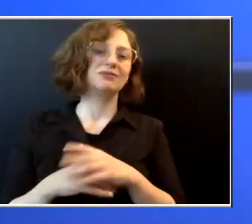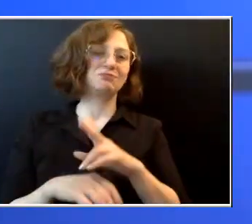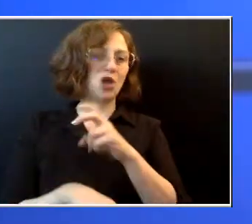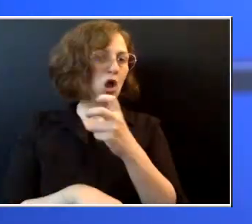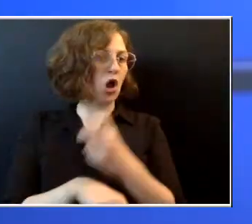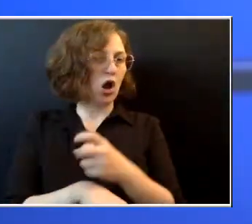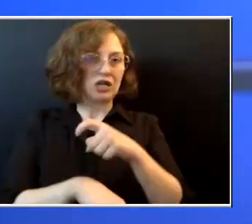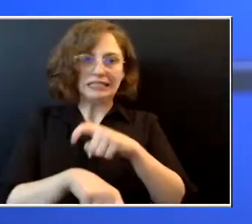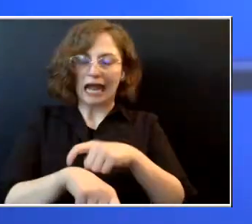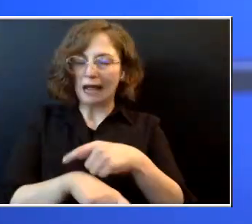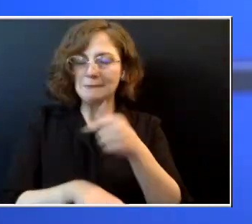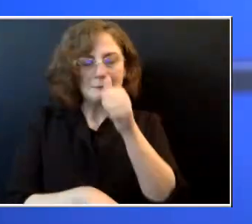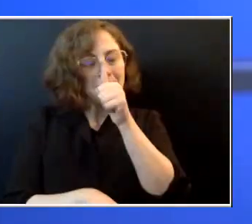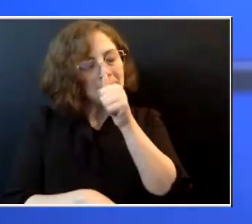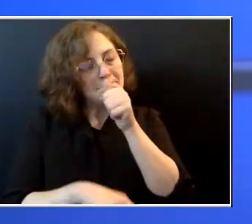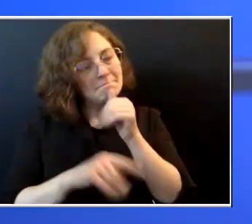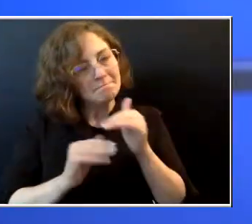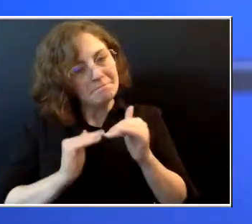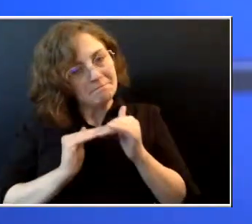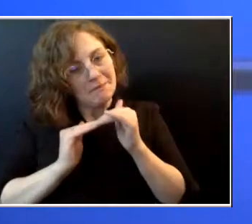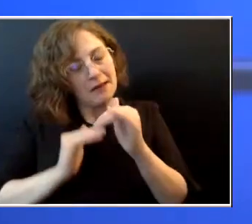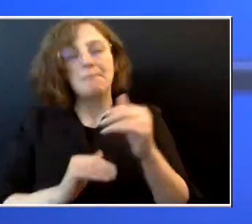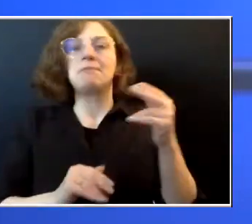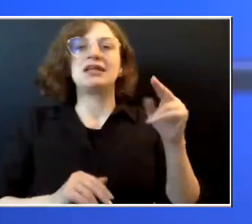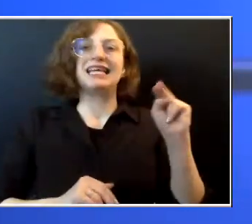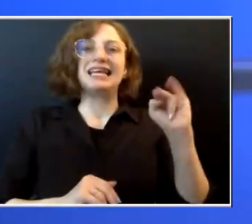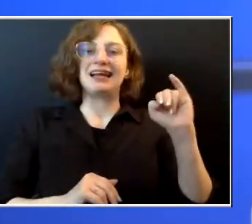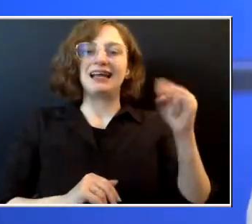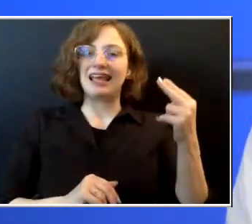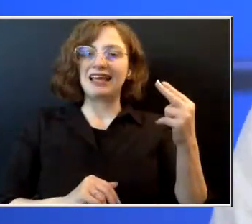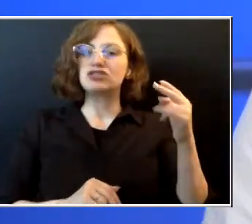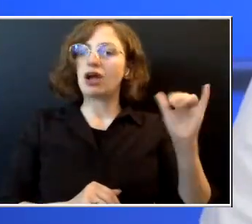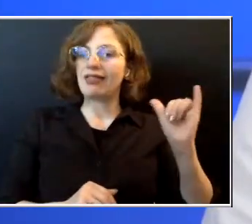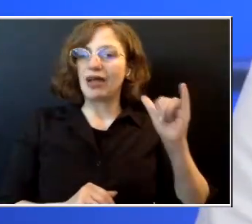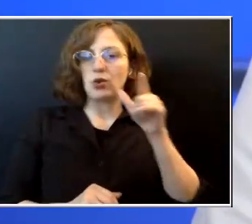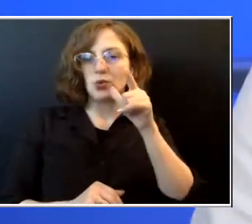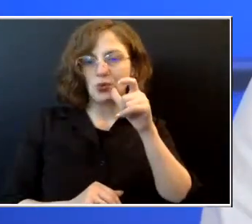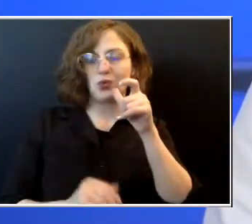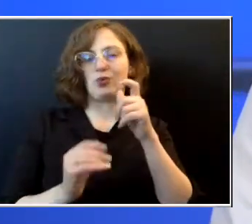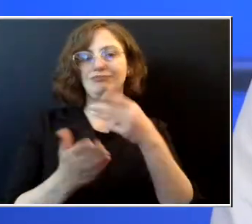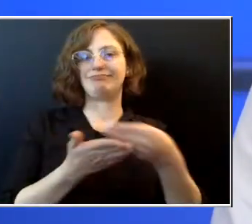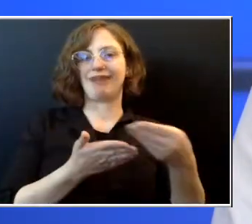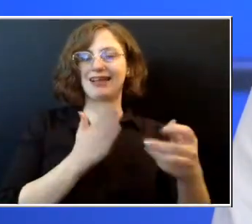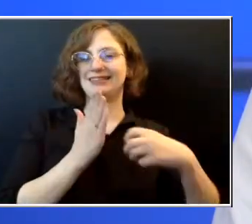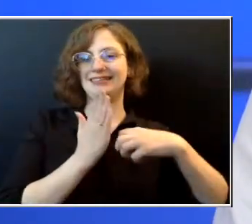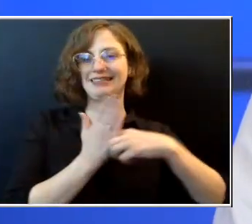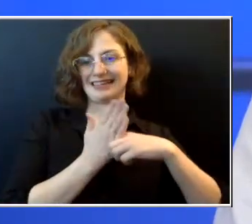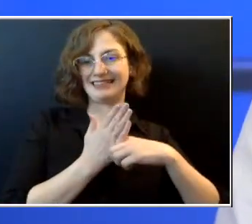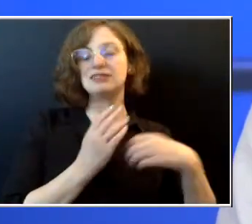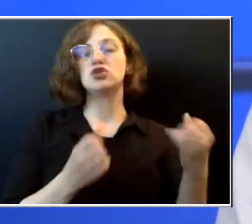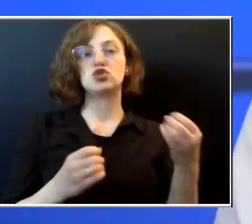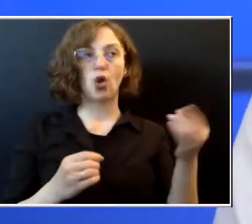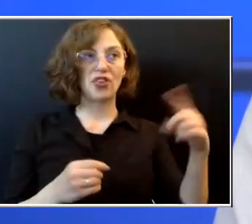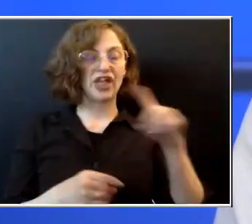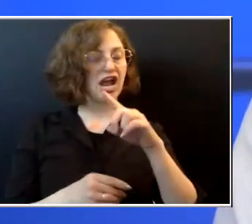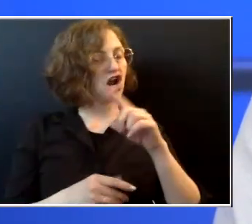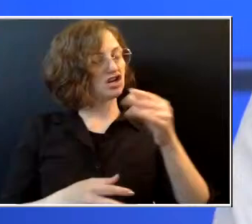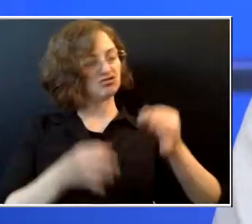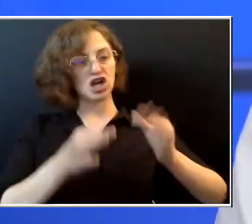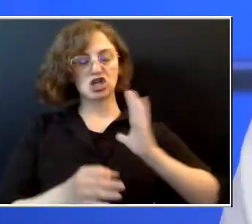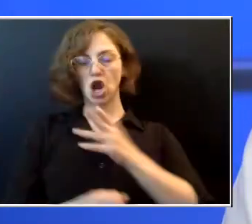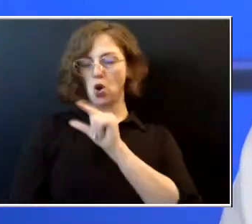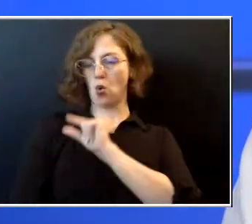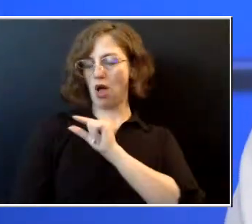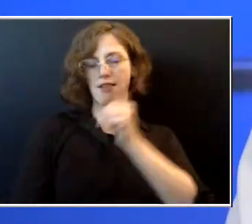They are the judge of the quality on a day-to-day basis. So it is the gold standard by which we are all judged. And